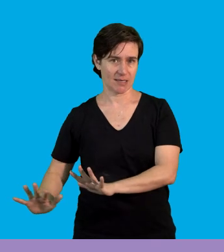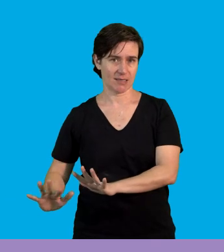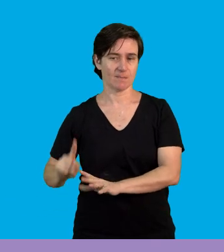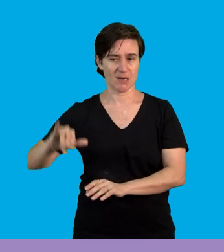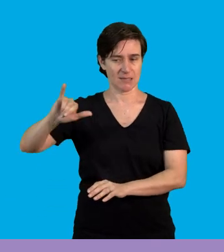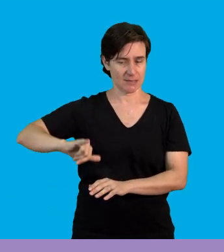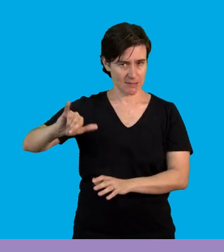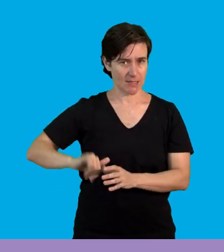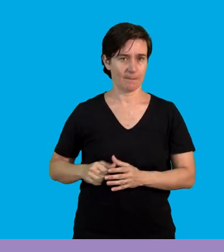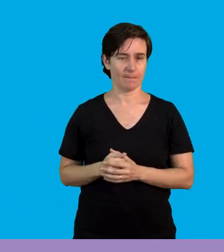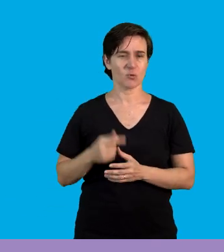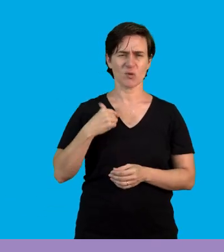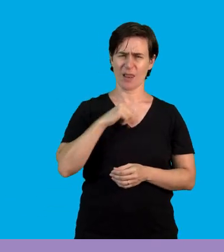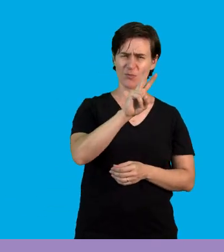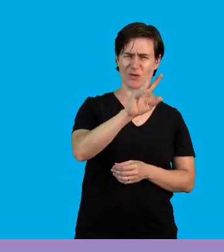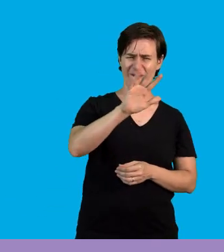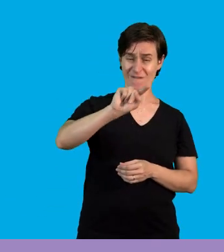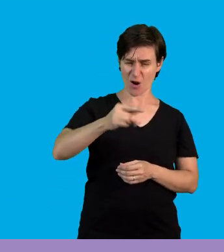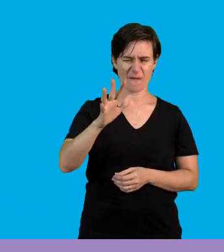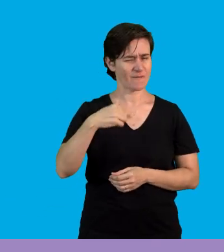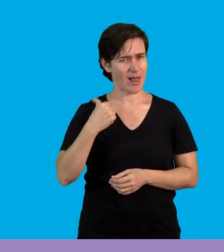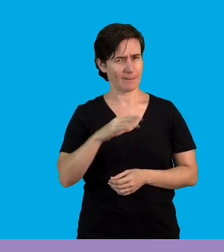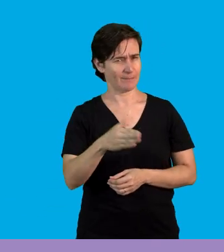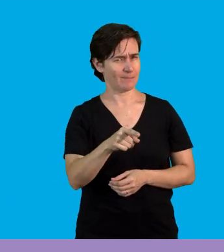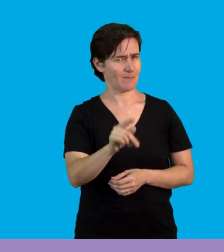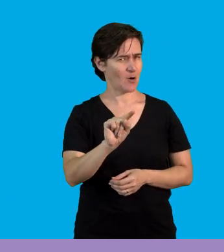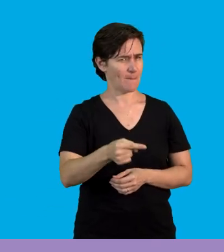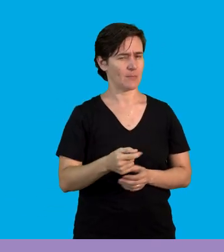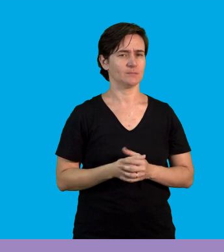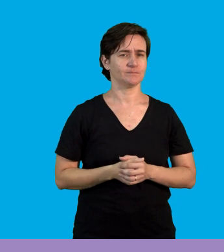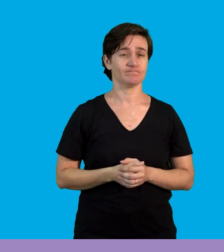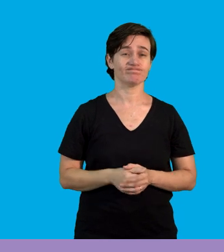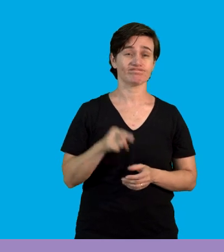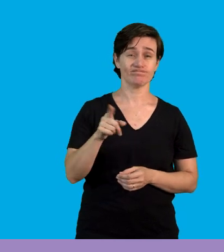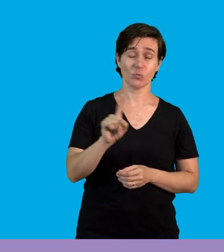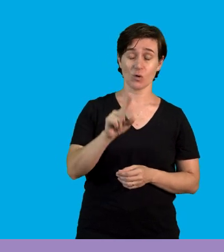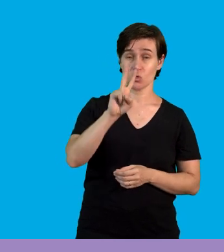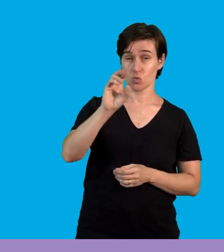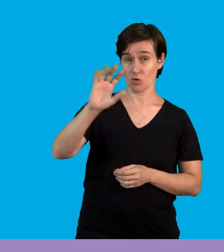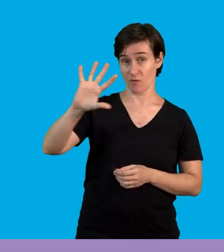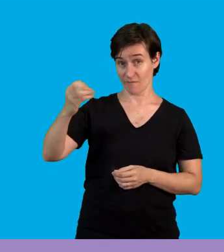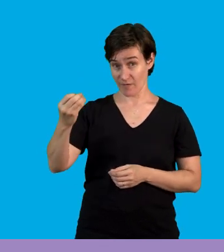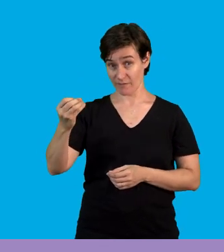10 to make that a whole number. So 25.5 multiplied by 10 then becomes